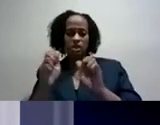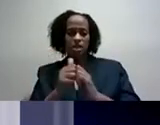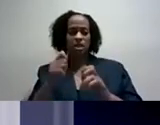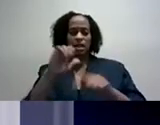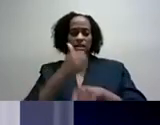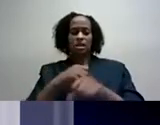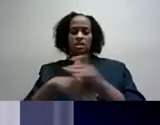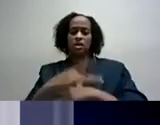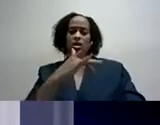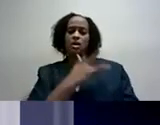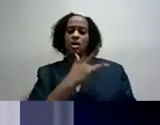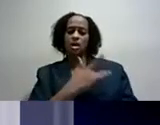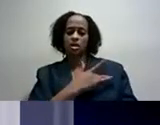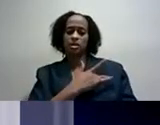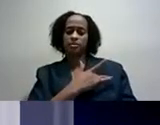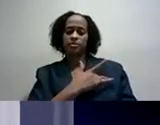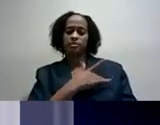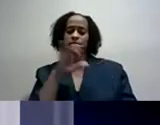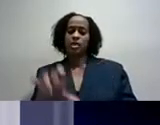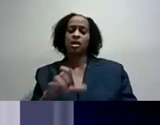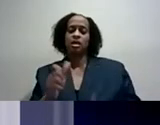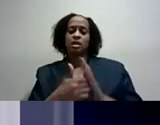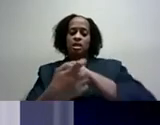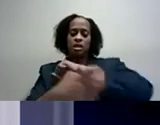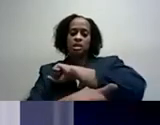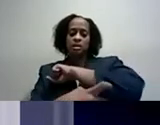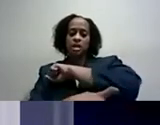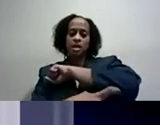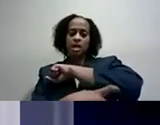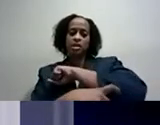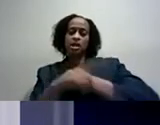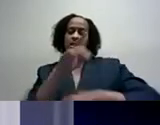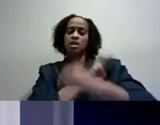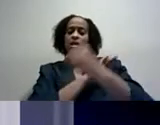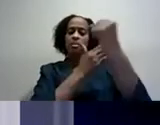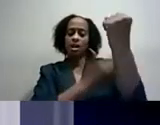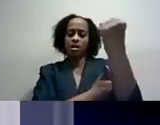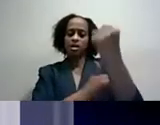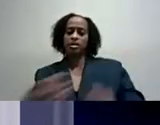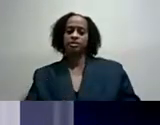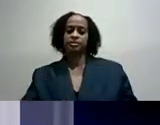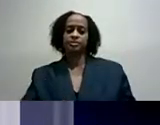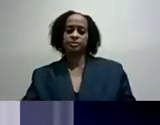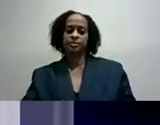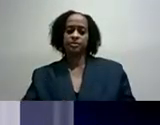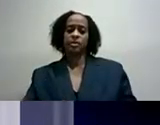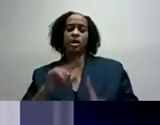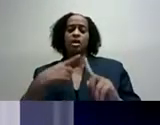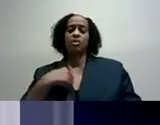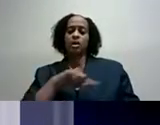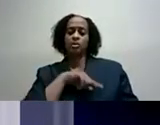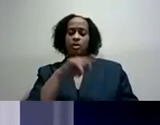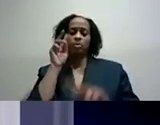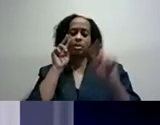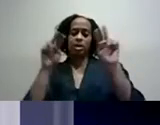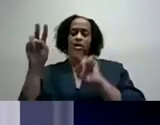our hearts that temptation has power over us. But when we behold the